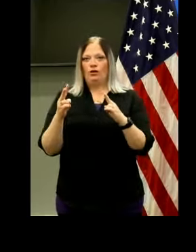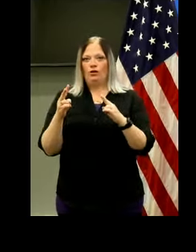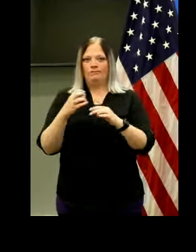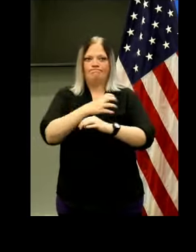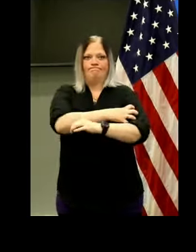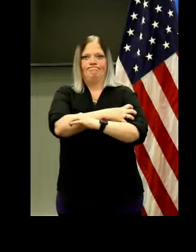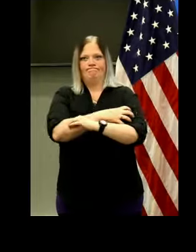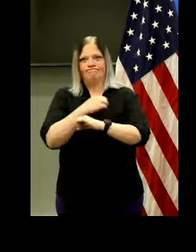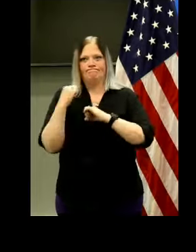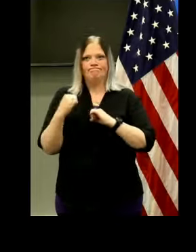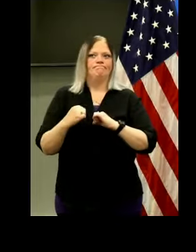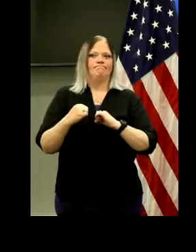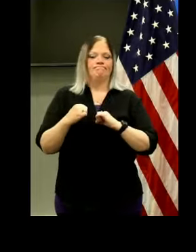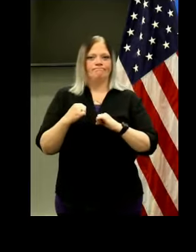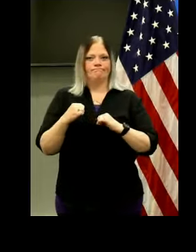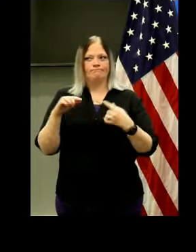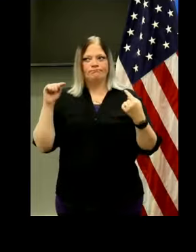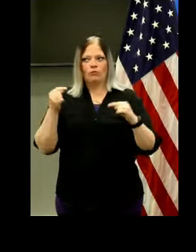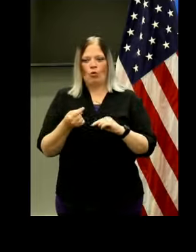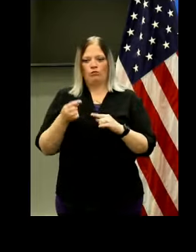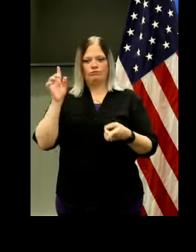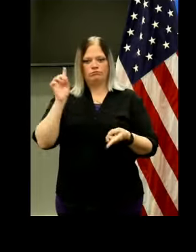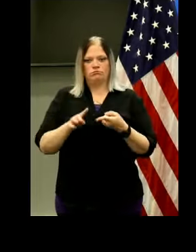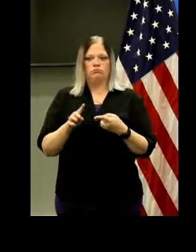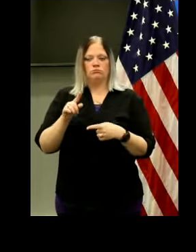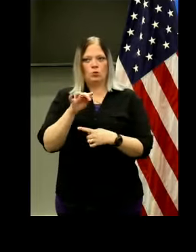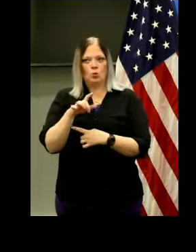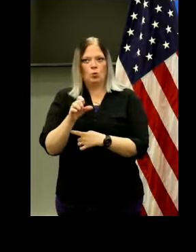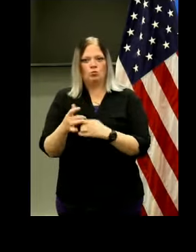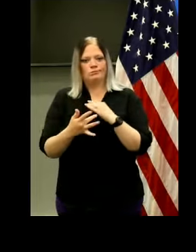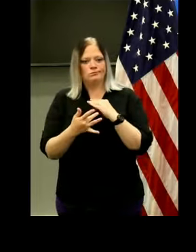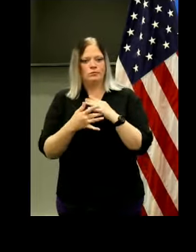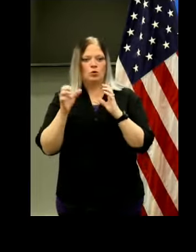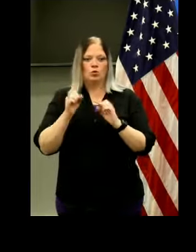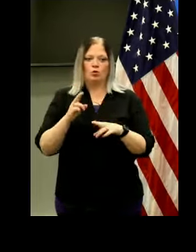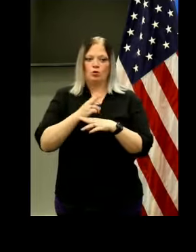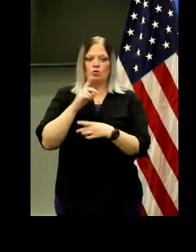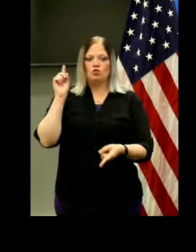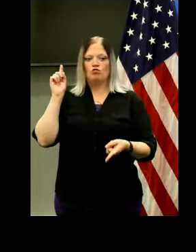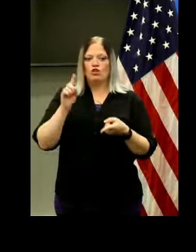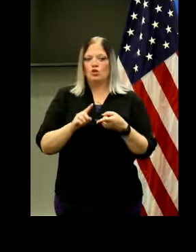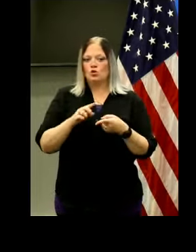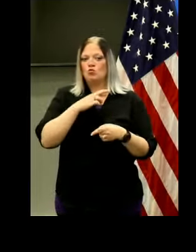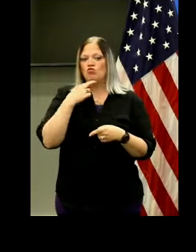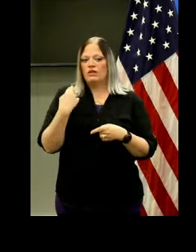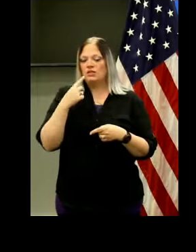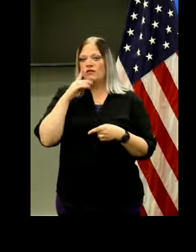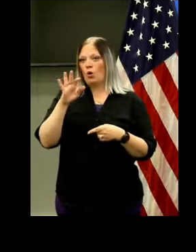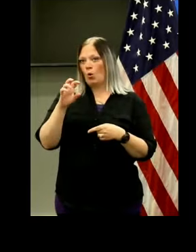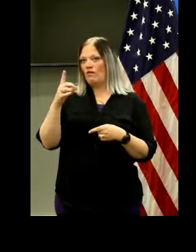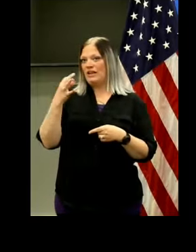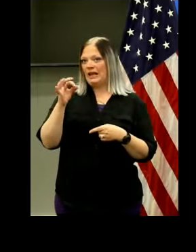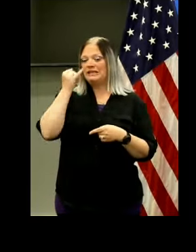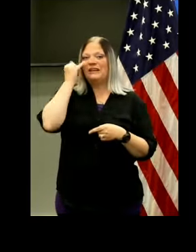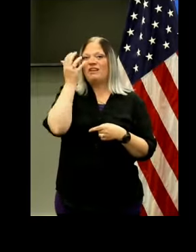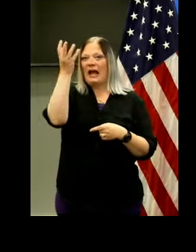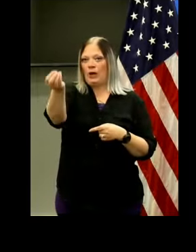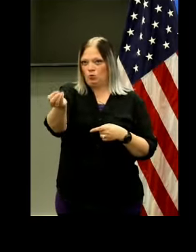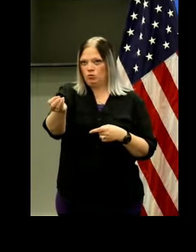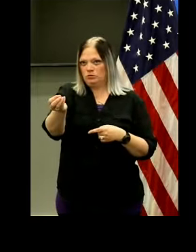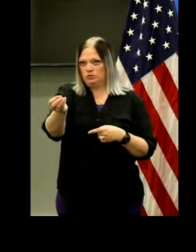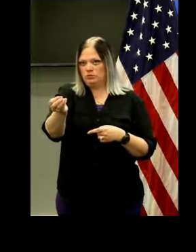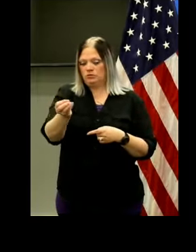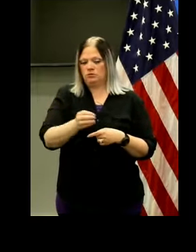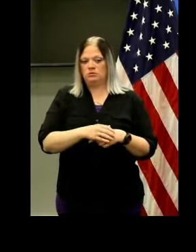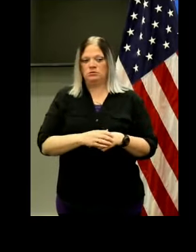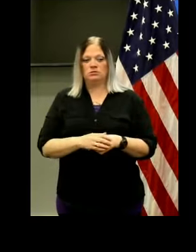powerful harm reduction tools that we can all use to reduce our risk of getting infected with COVID-19 when we are out. And